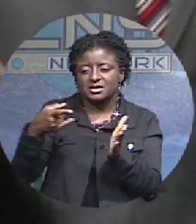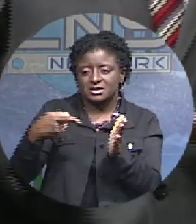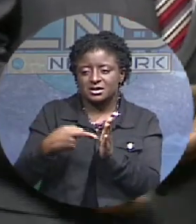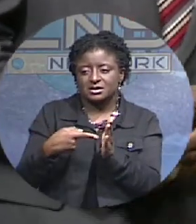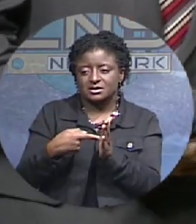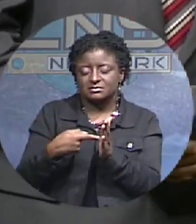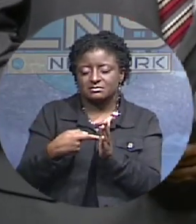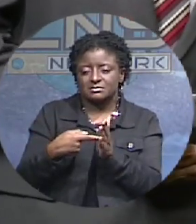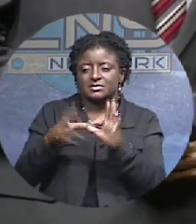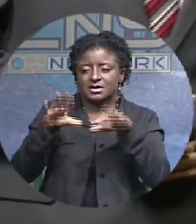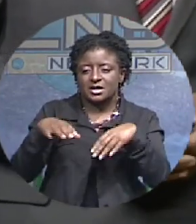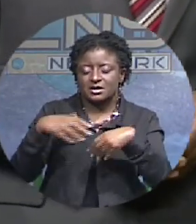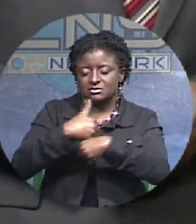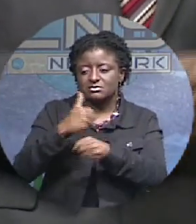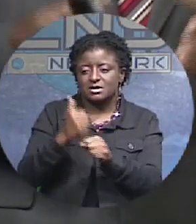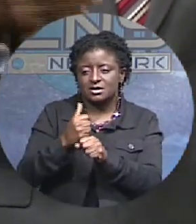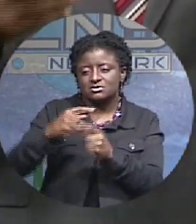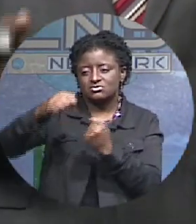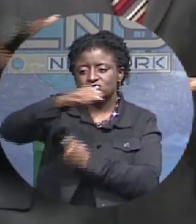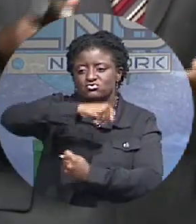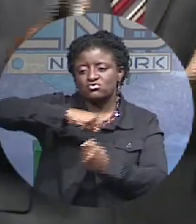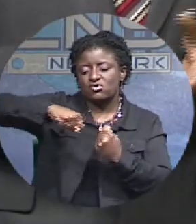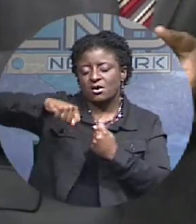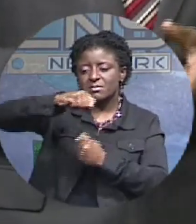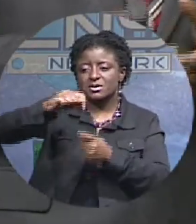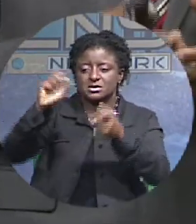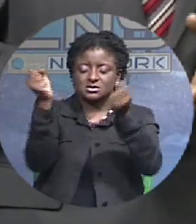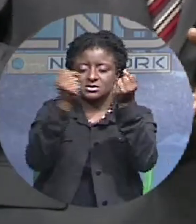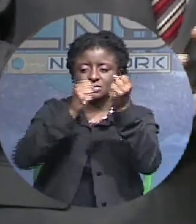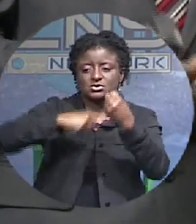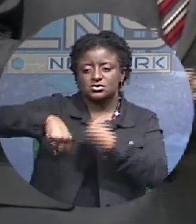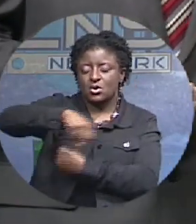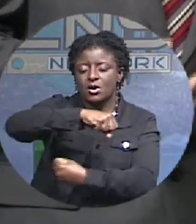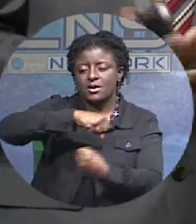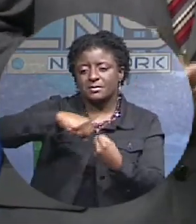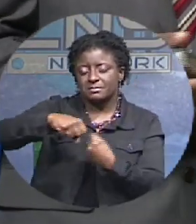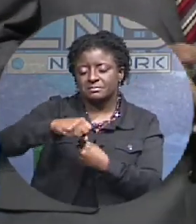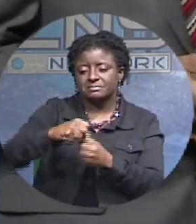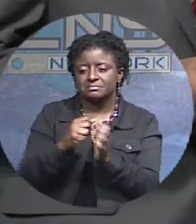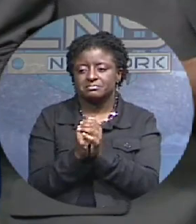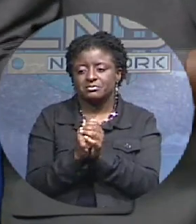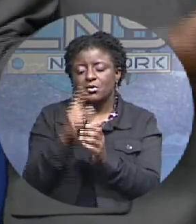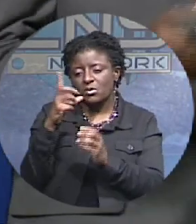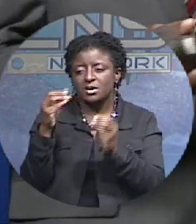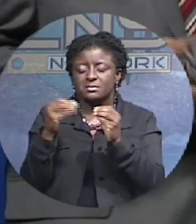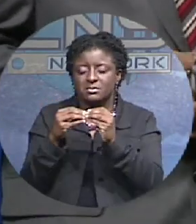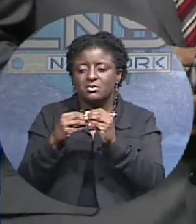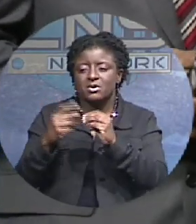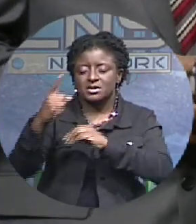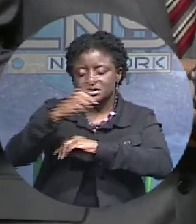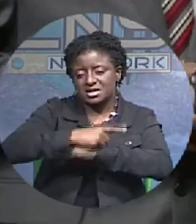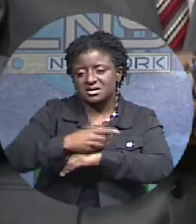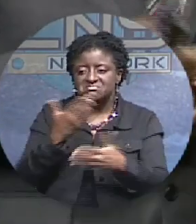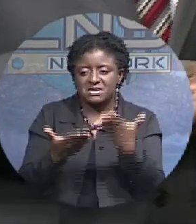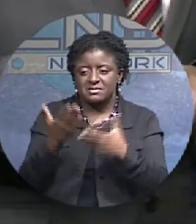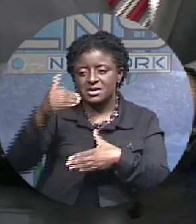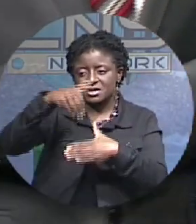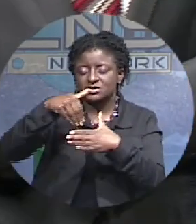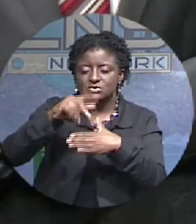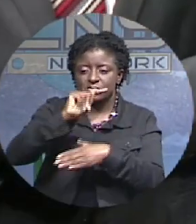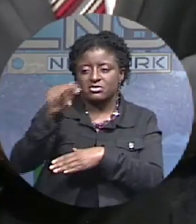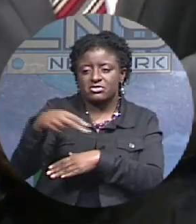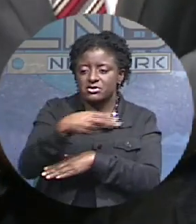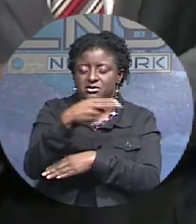tropical storm over the next 48 hours. So conditions, once again, will be ripe for the next day at least, and possibly into Thursday. So showers